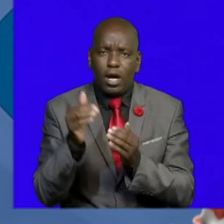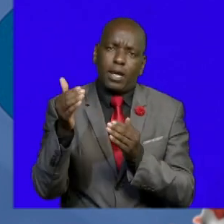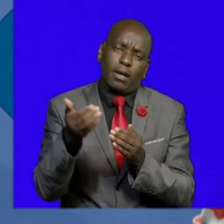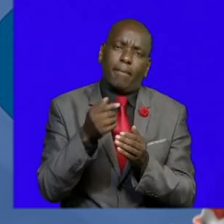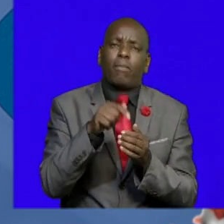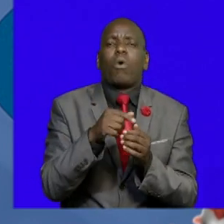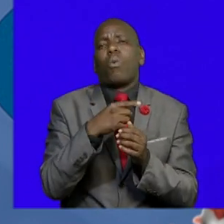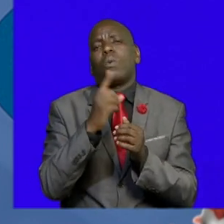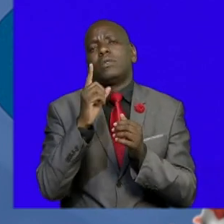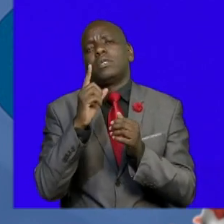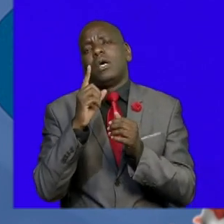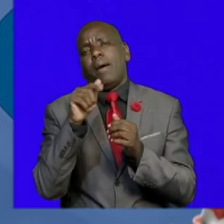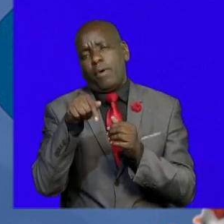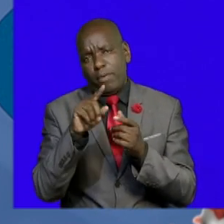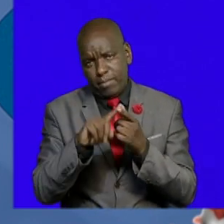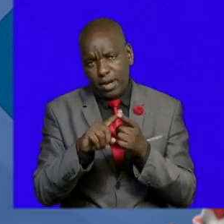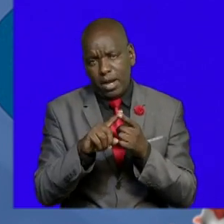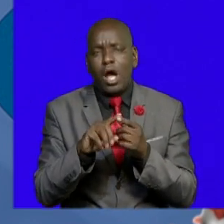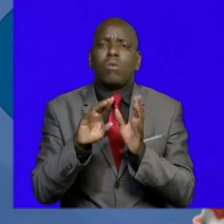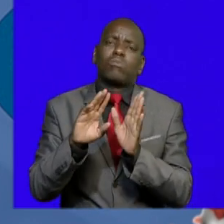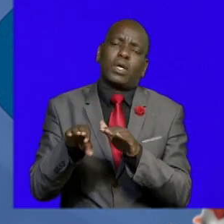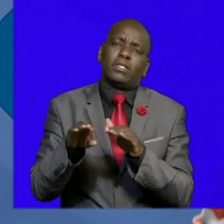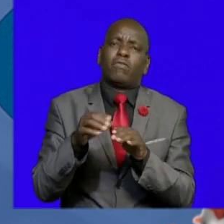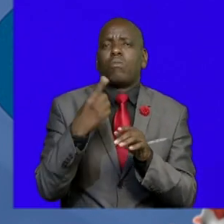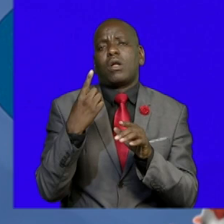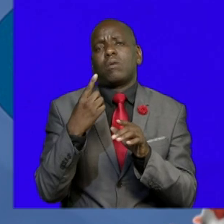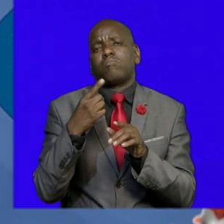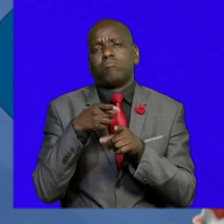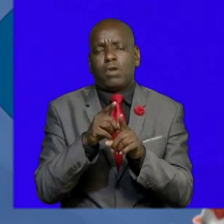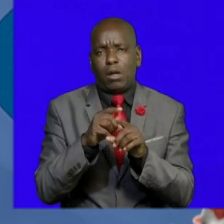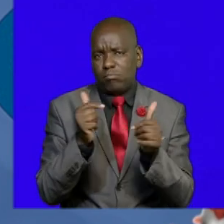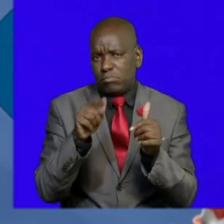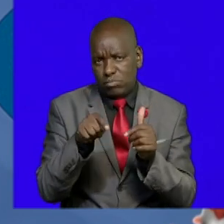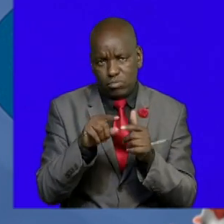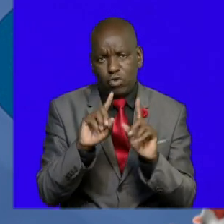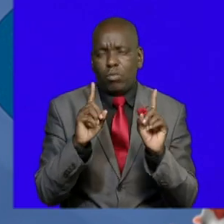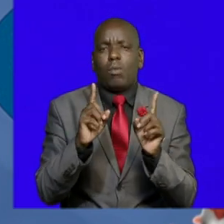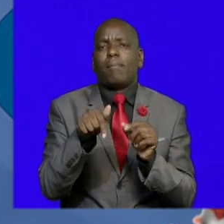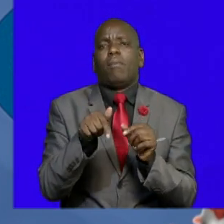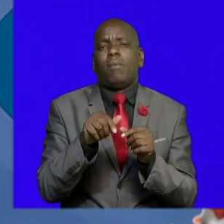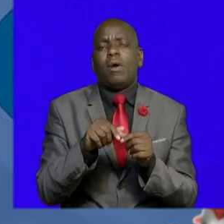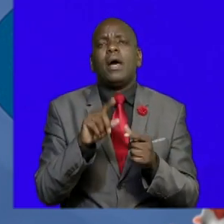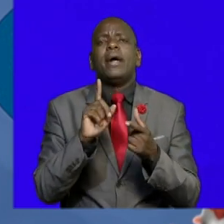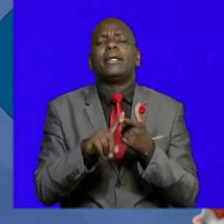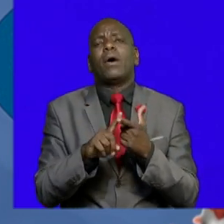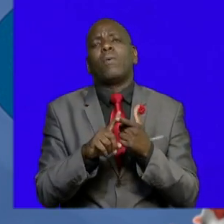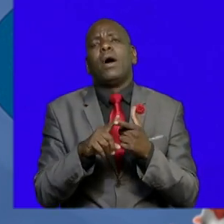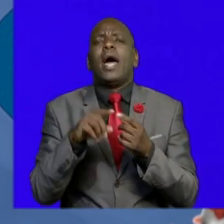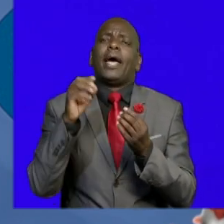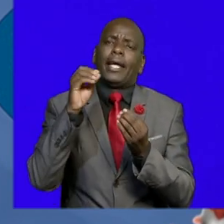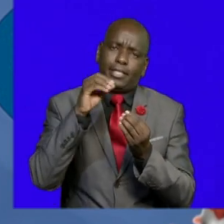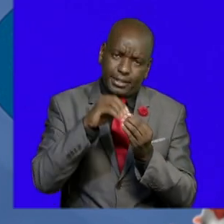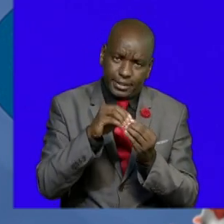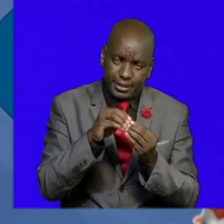from, once again, without waiting for someone else to do it for us. In addition